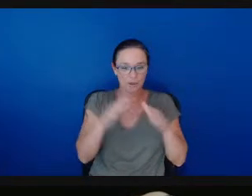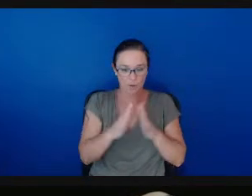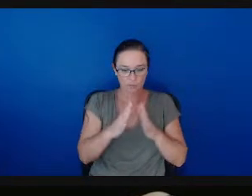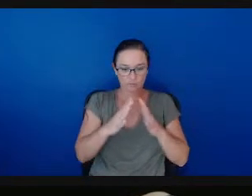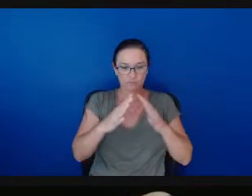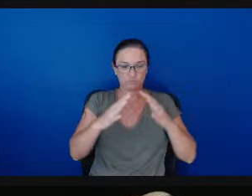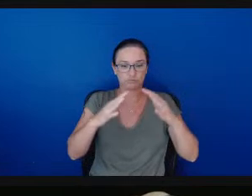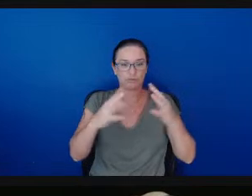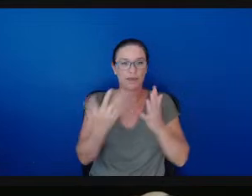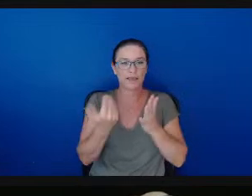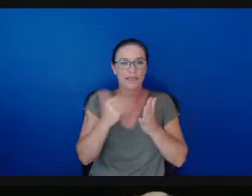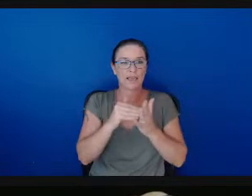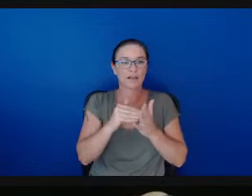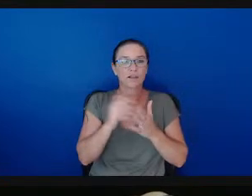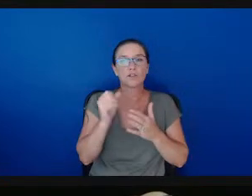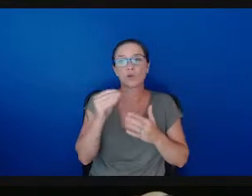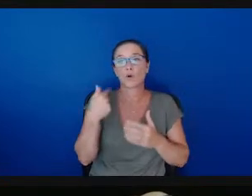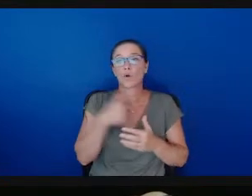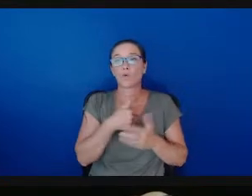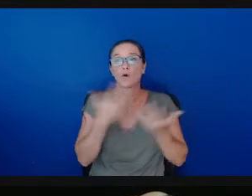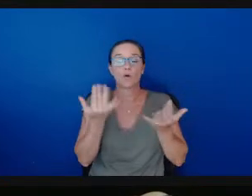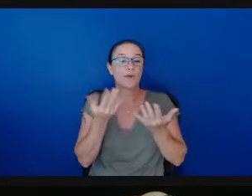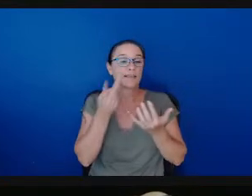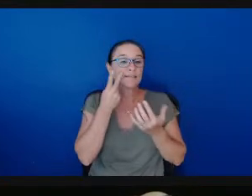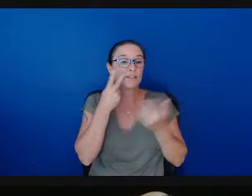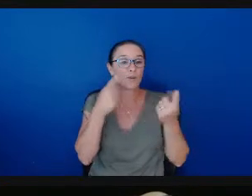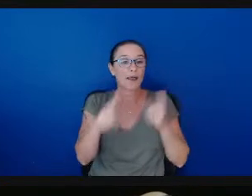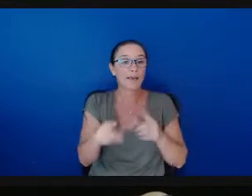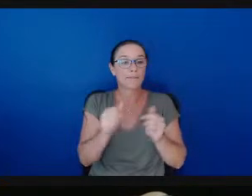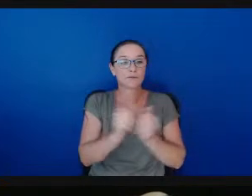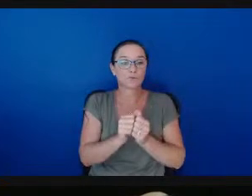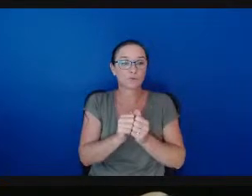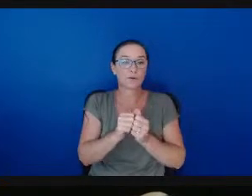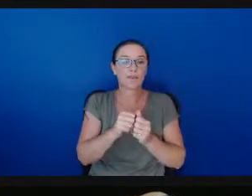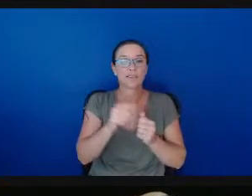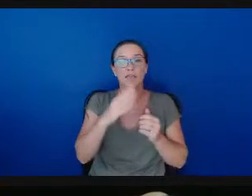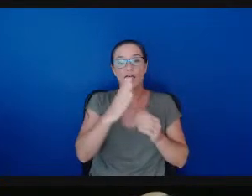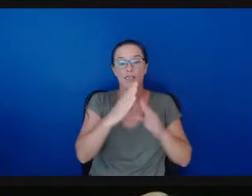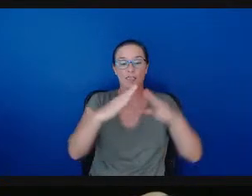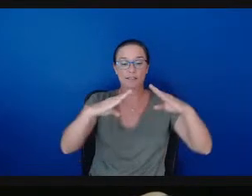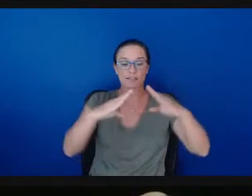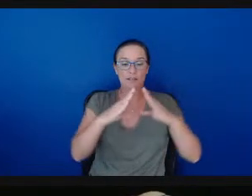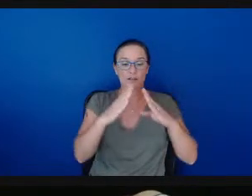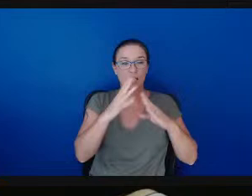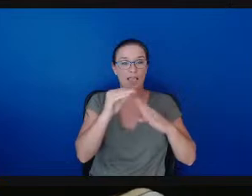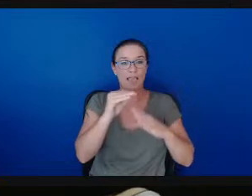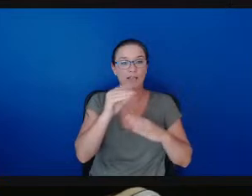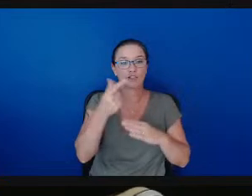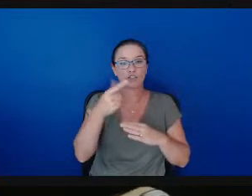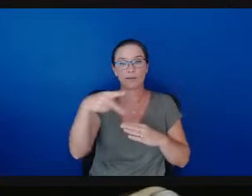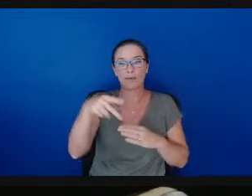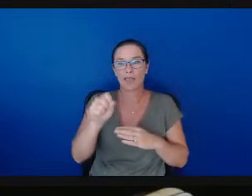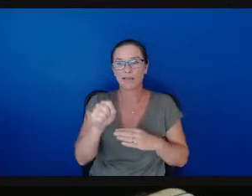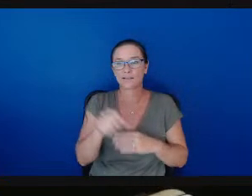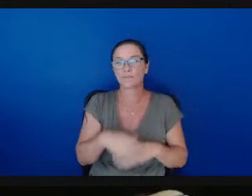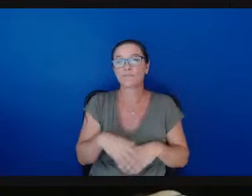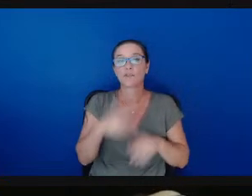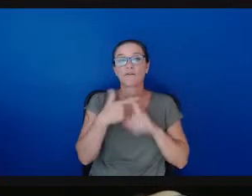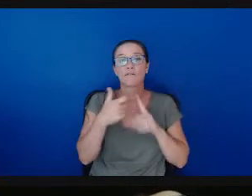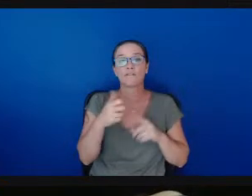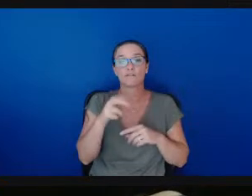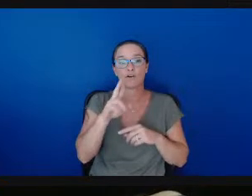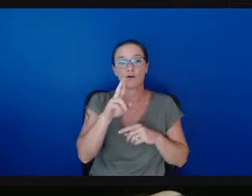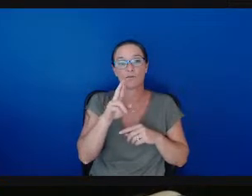looks like, both on the tilt and the GPS here. And unfortunately, we also have data missing from the rift zone at